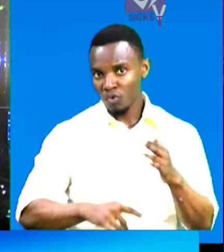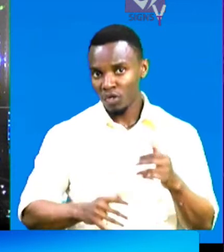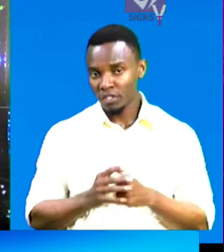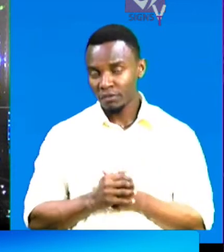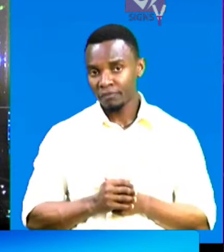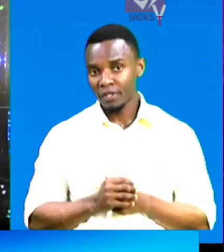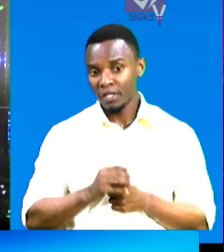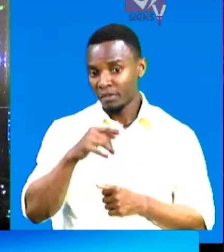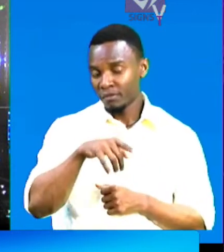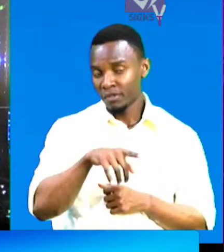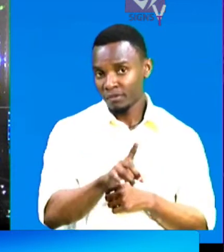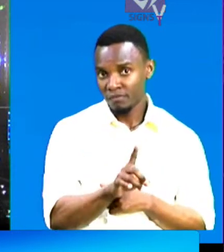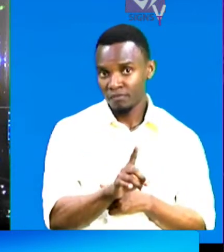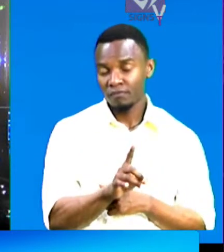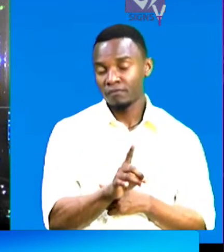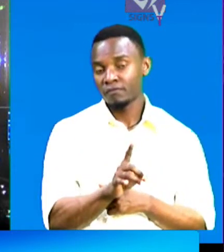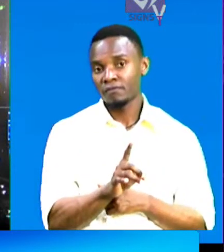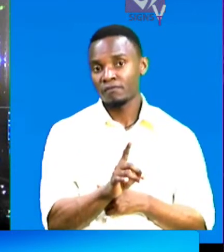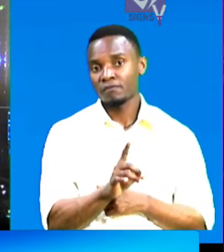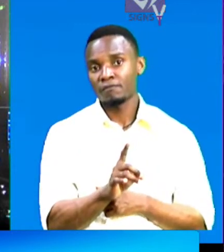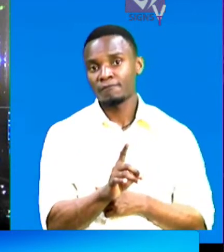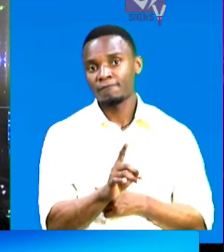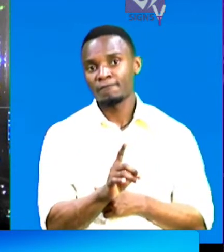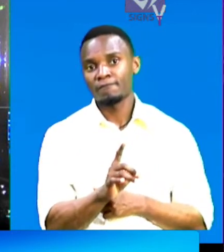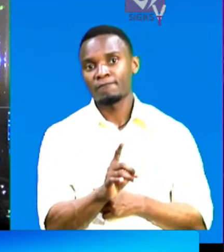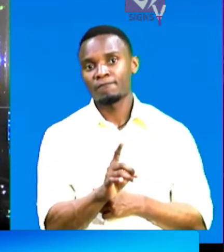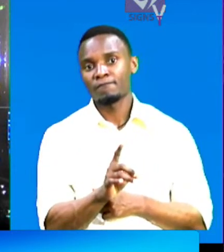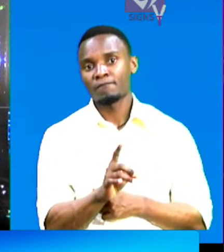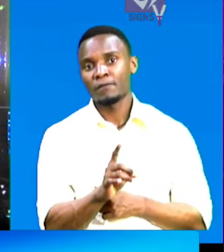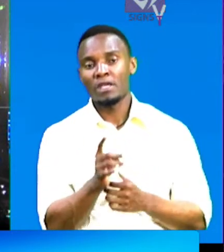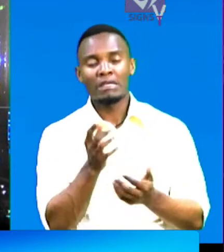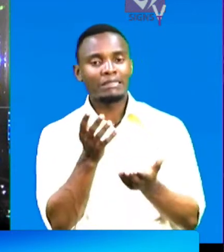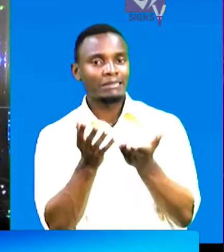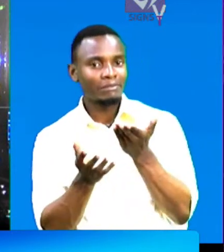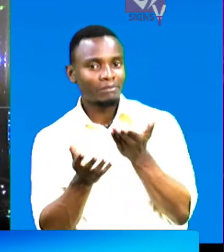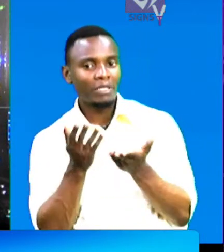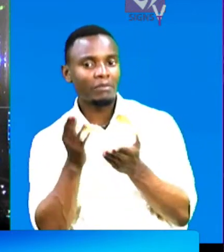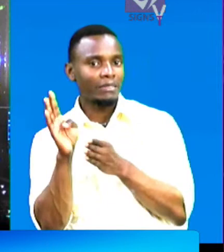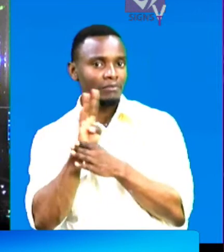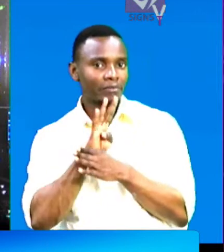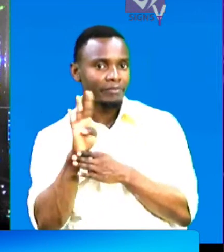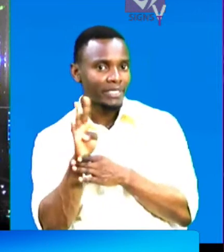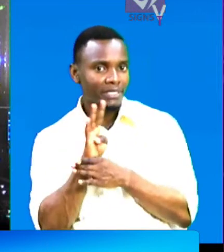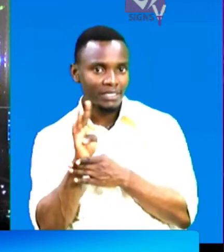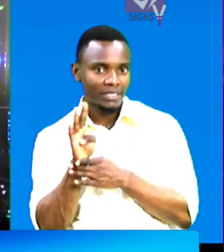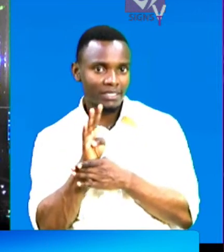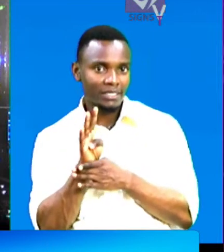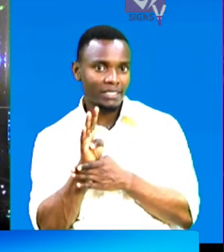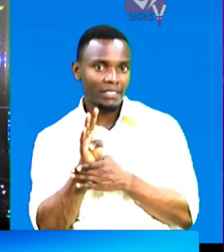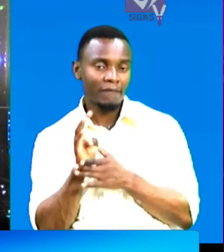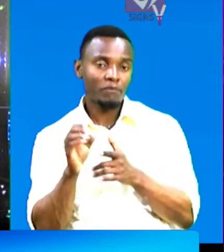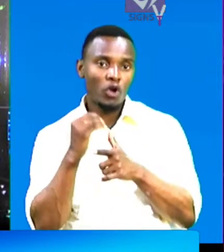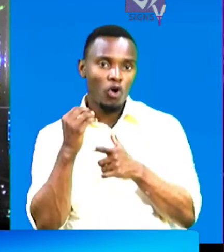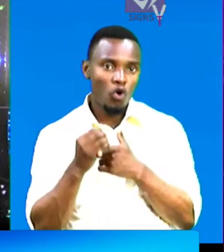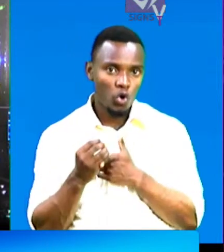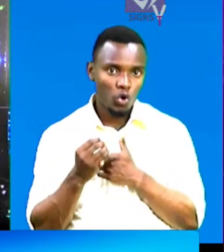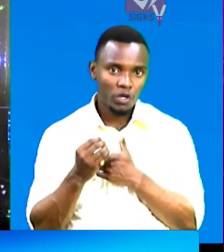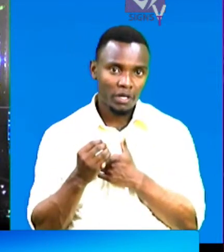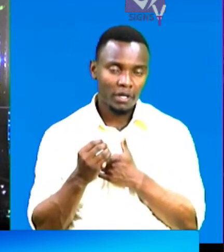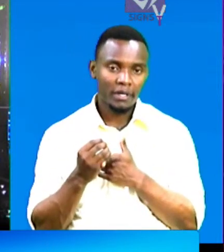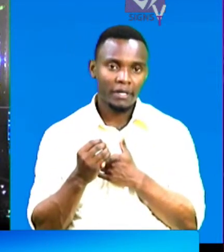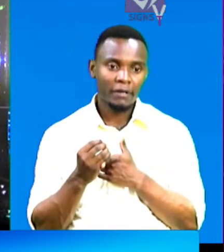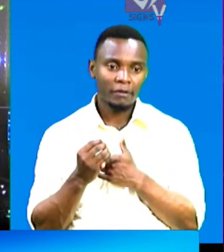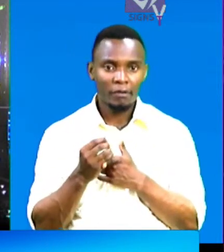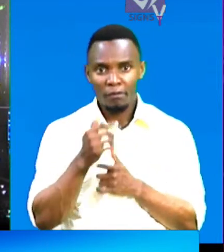They may be held up somewhere, or they